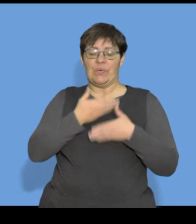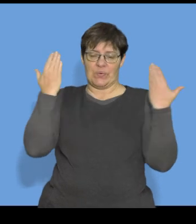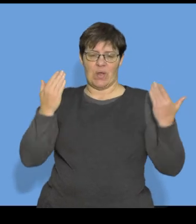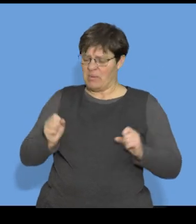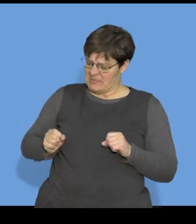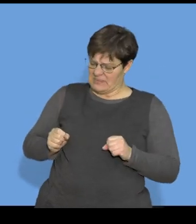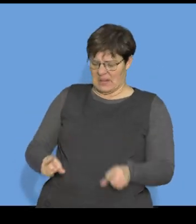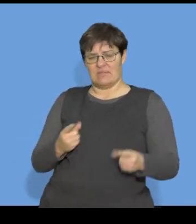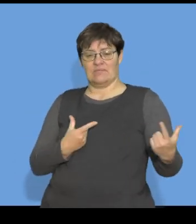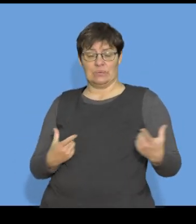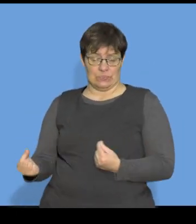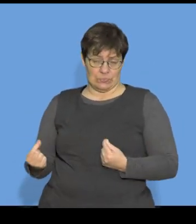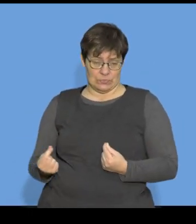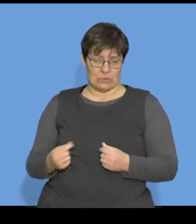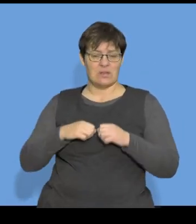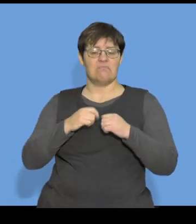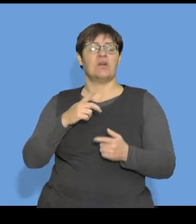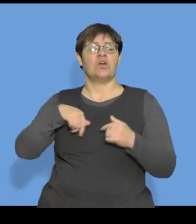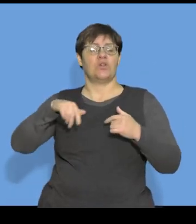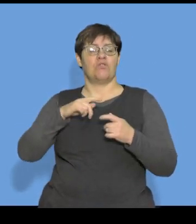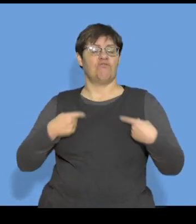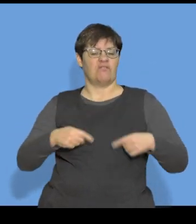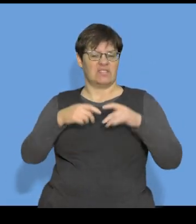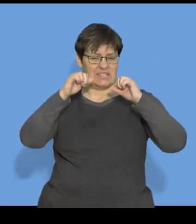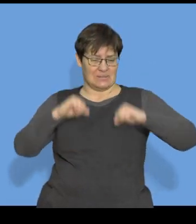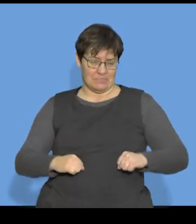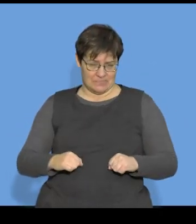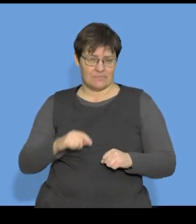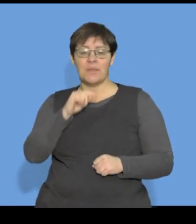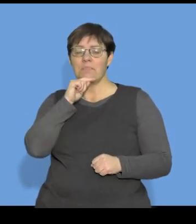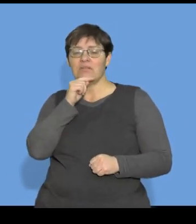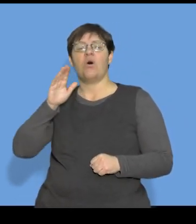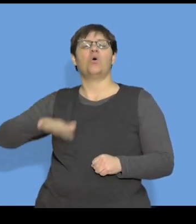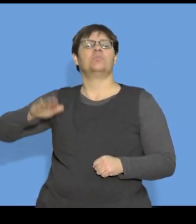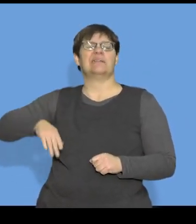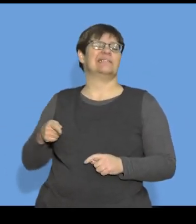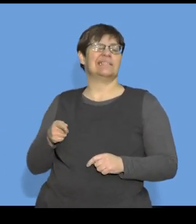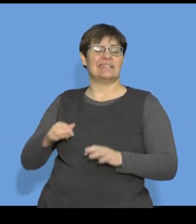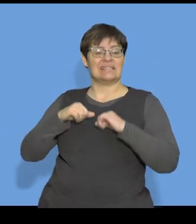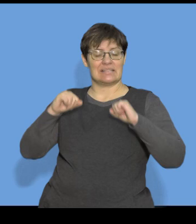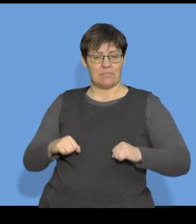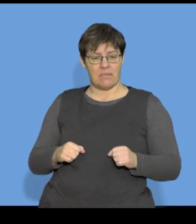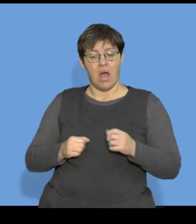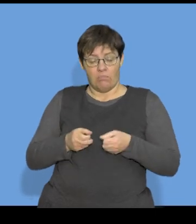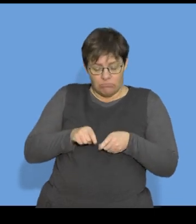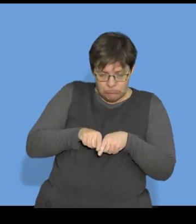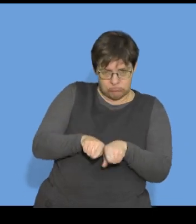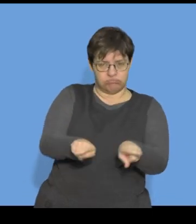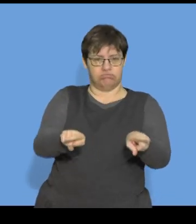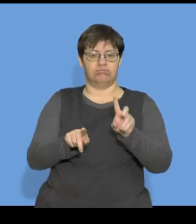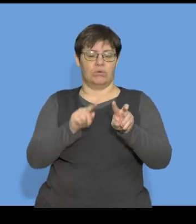So autonomic nervous system is the autonomic system that has two